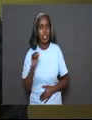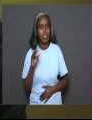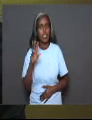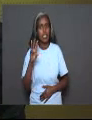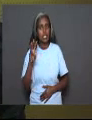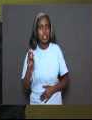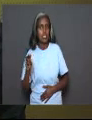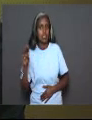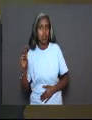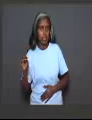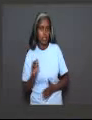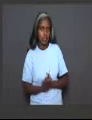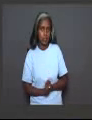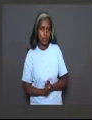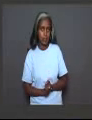360 meters.